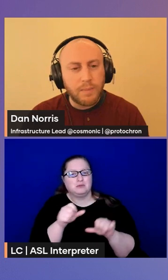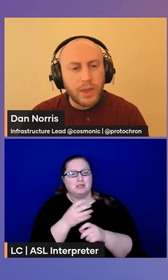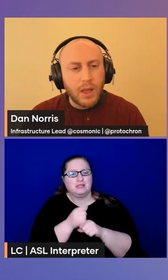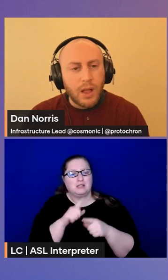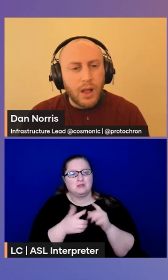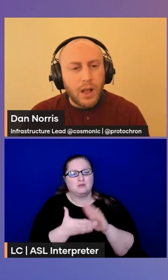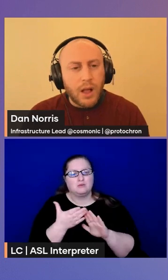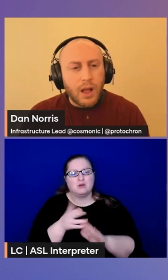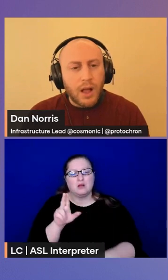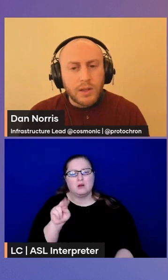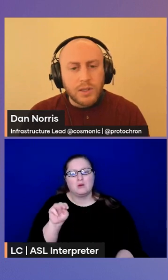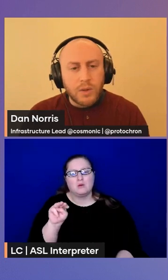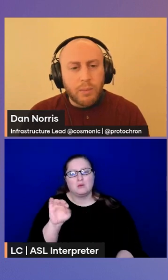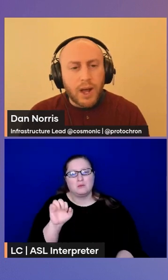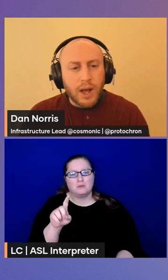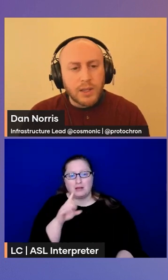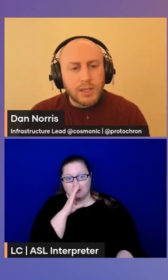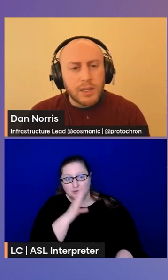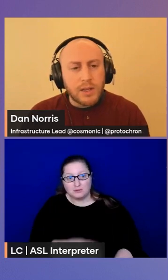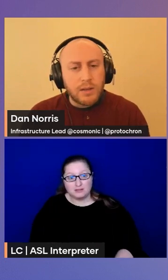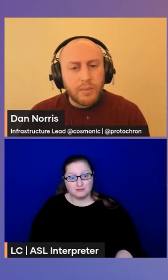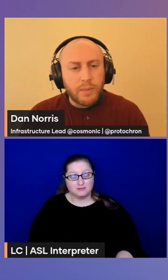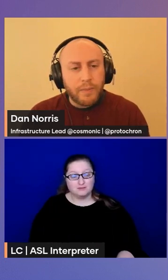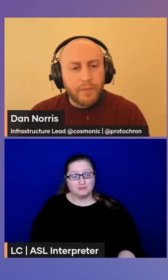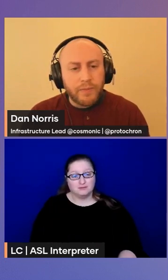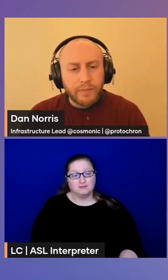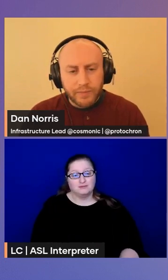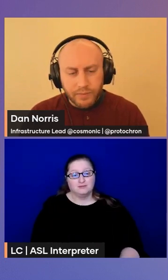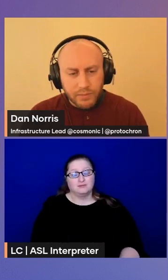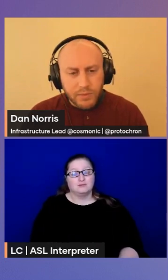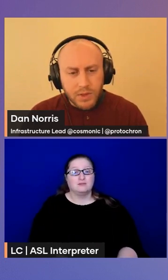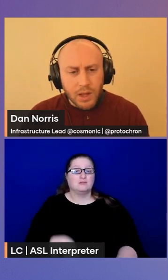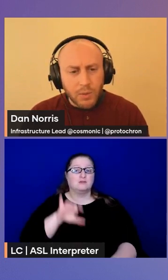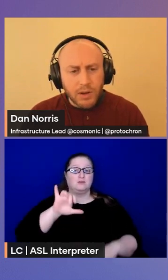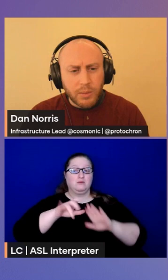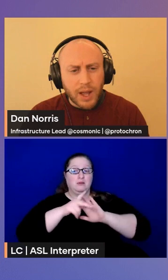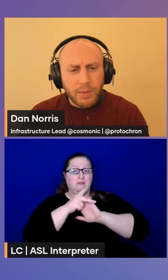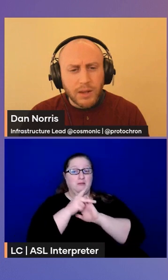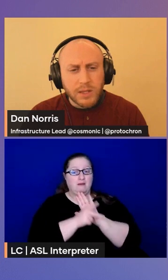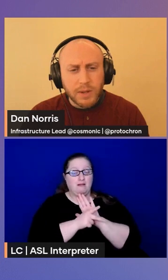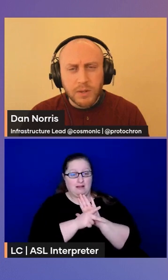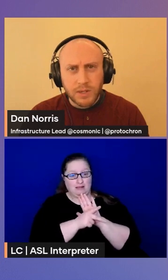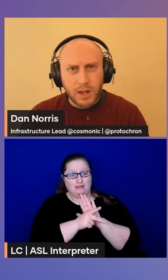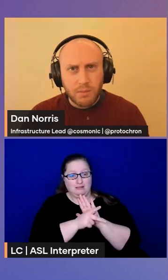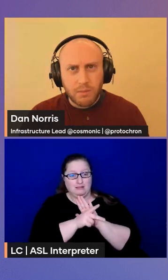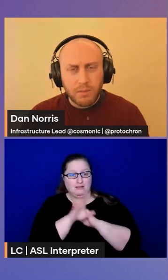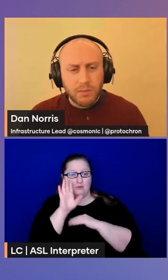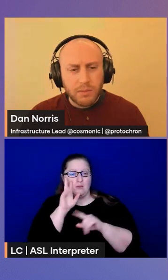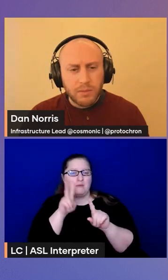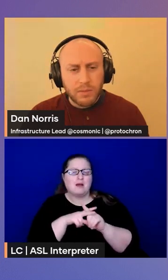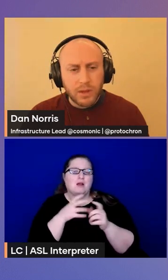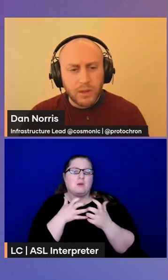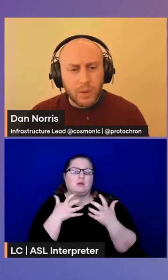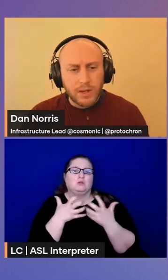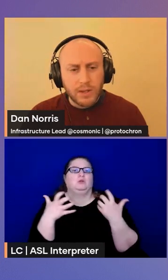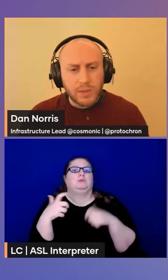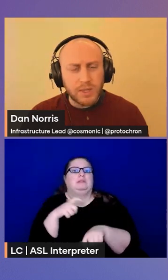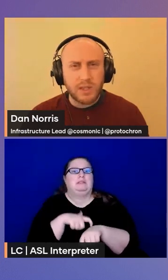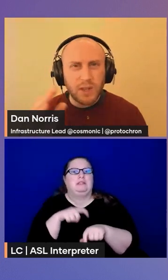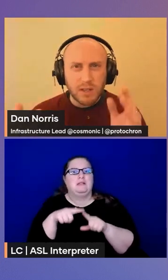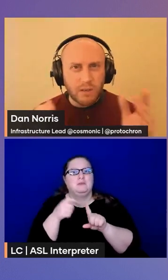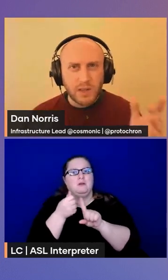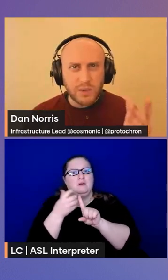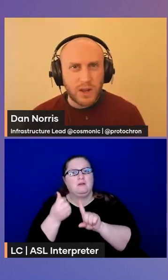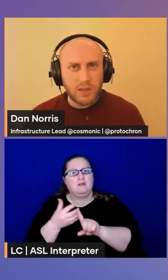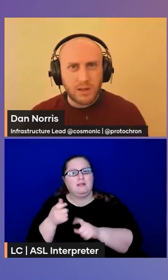directly. And so the policy that we're going to apply, I'm not going to spend too much time going into the